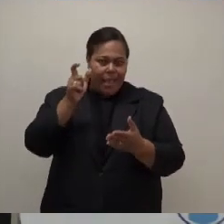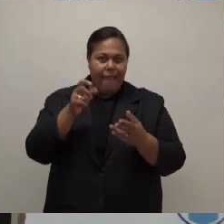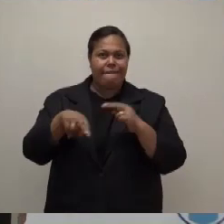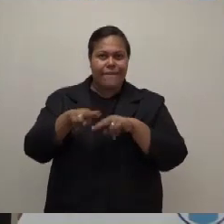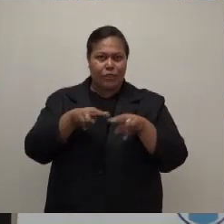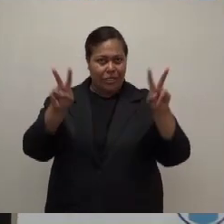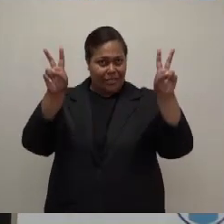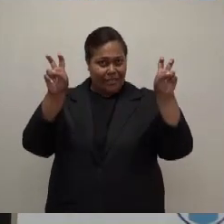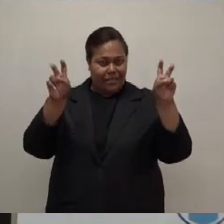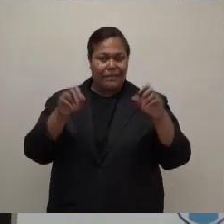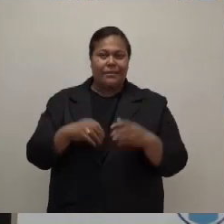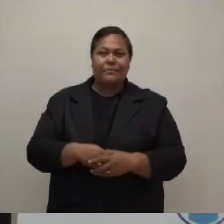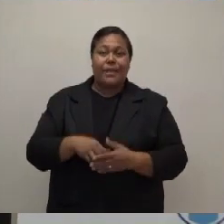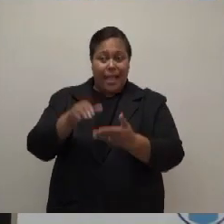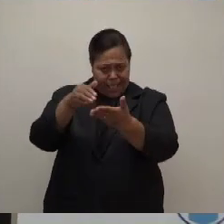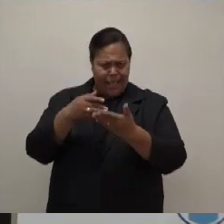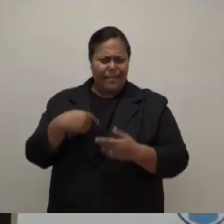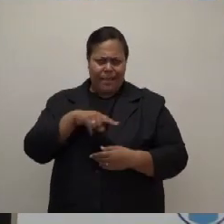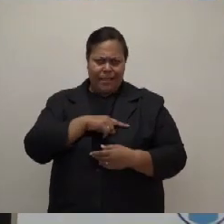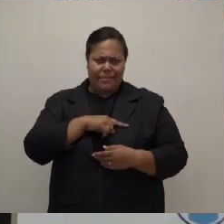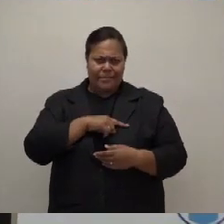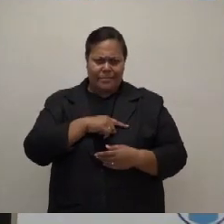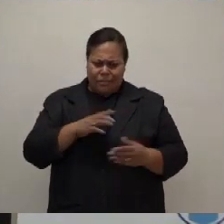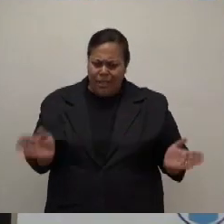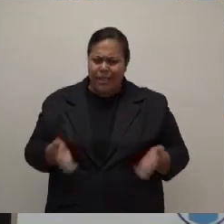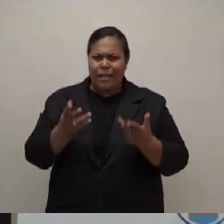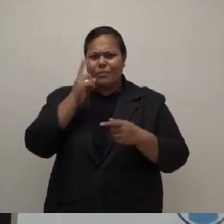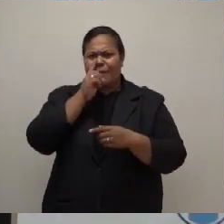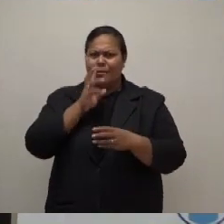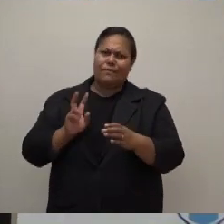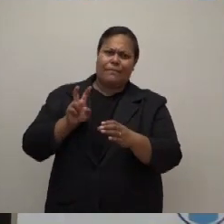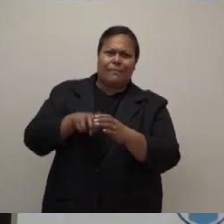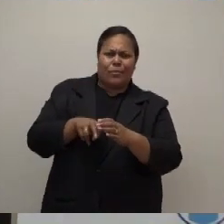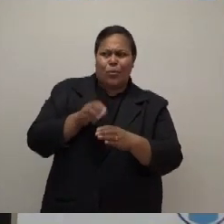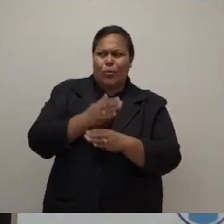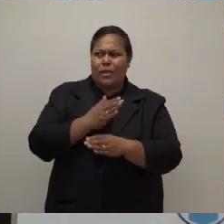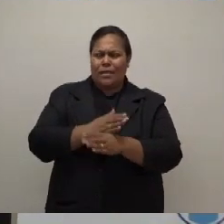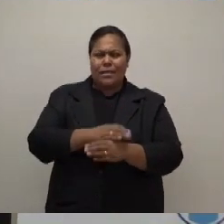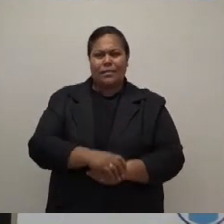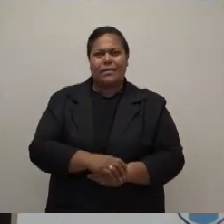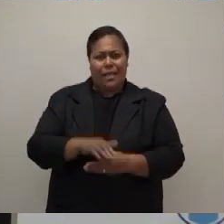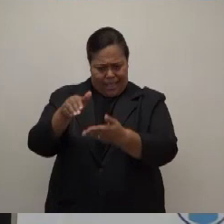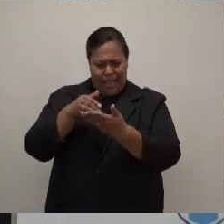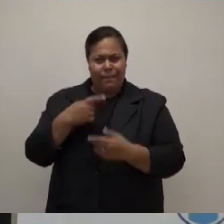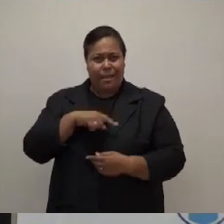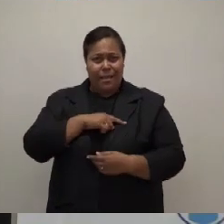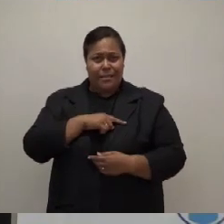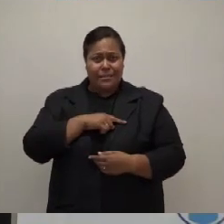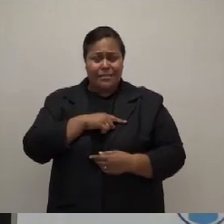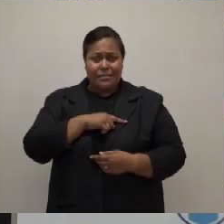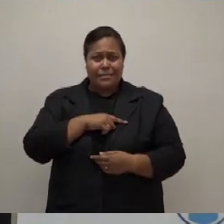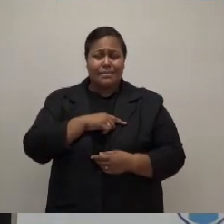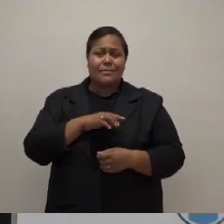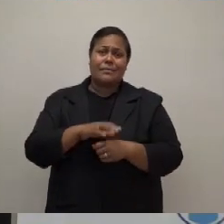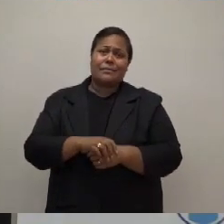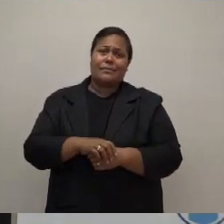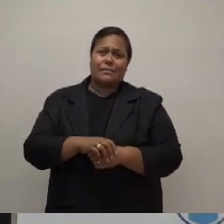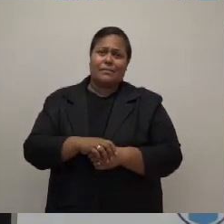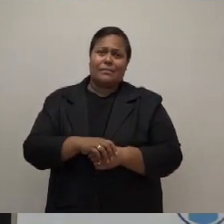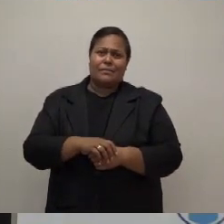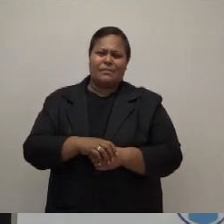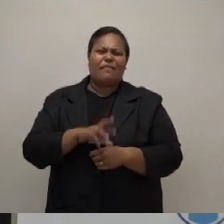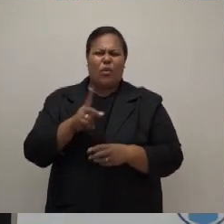us get people back in their jobs. Help us restore some measure of normalcy to our